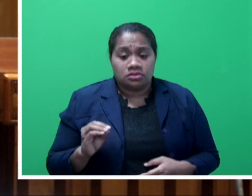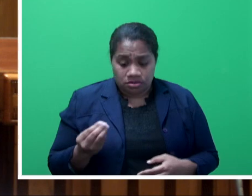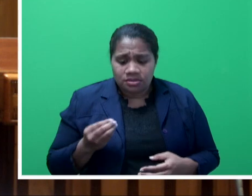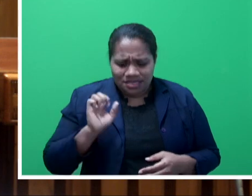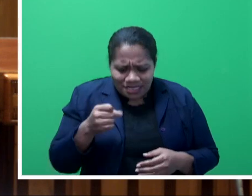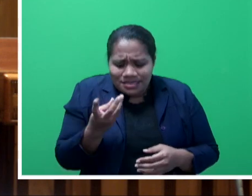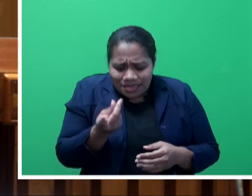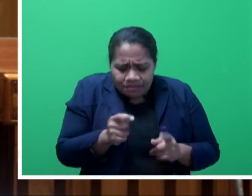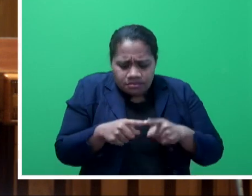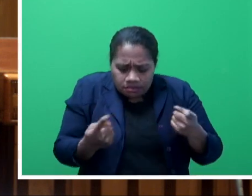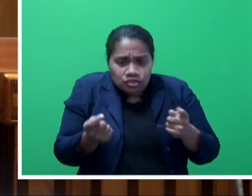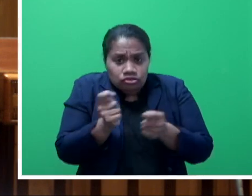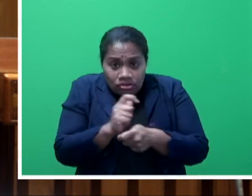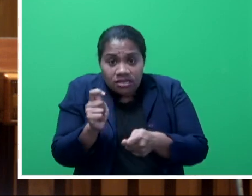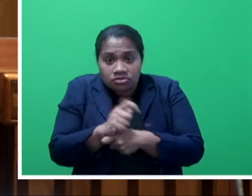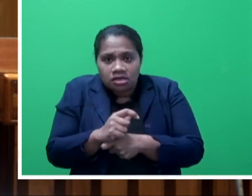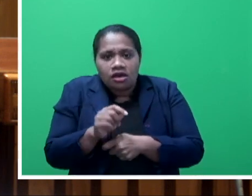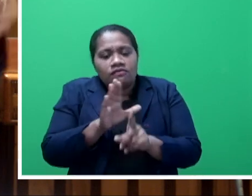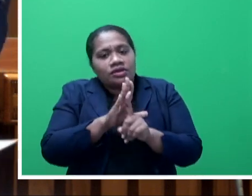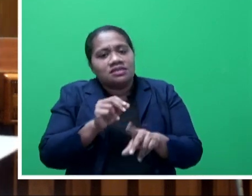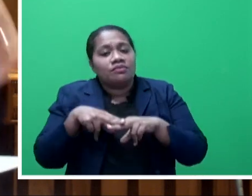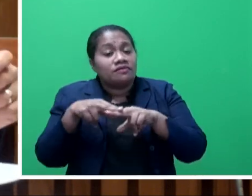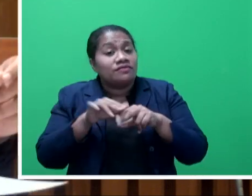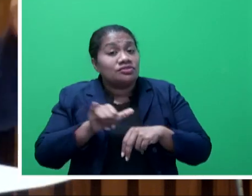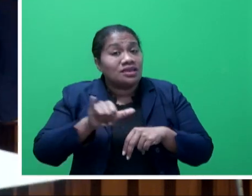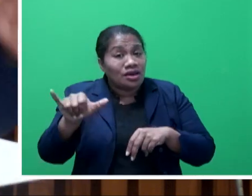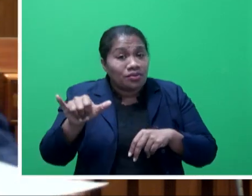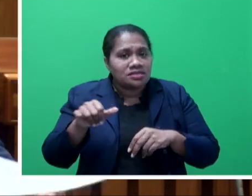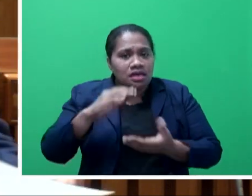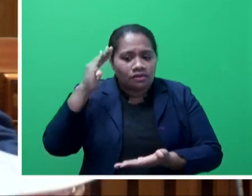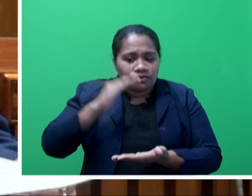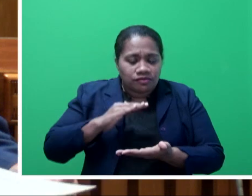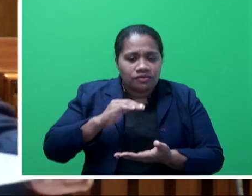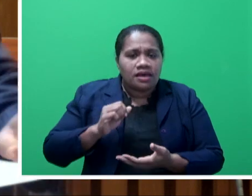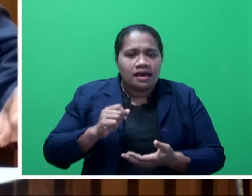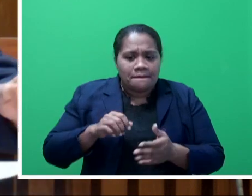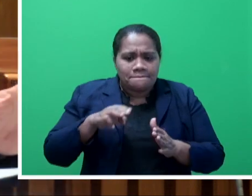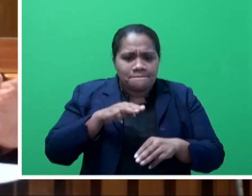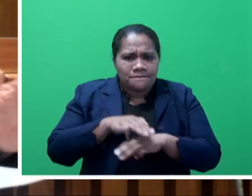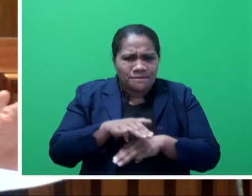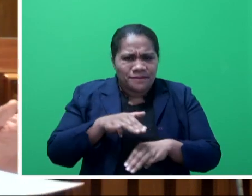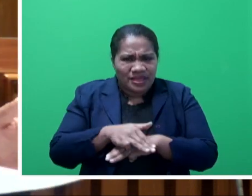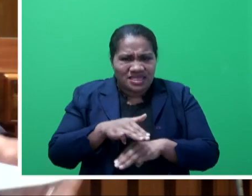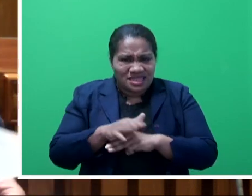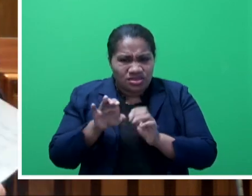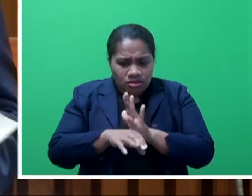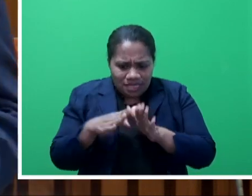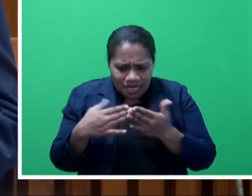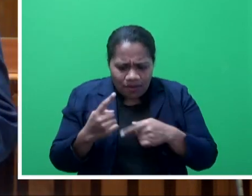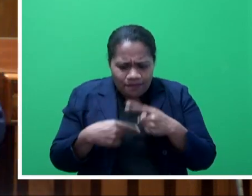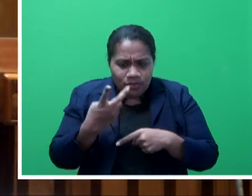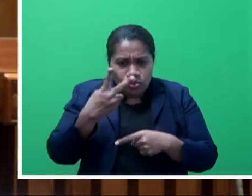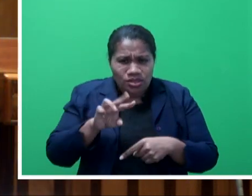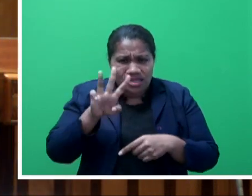since then. For example, Fiji Airways has reduced its monthly recurring costs, which is now about $23 million,